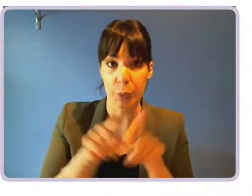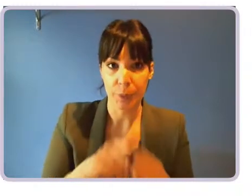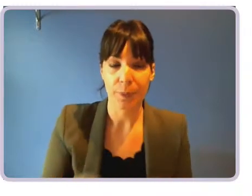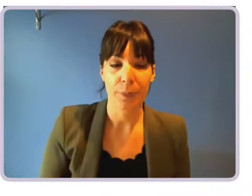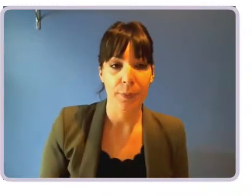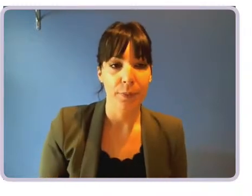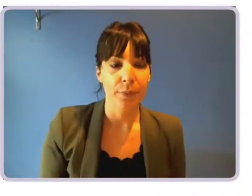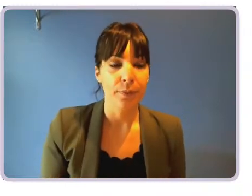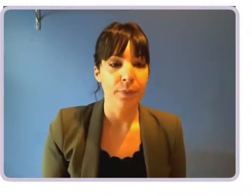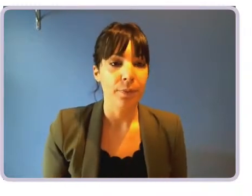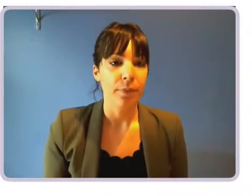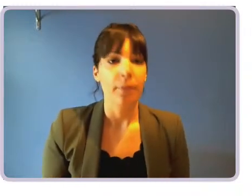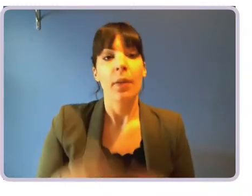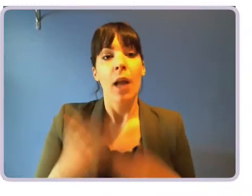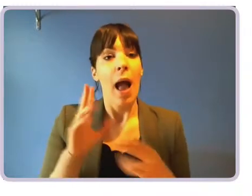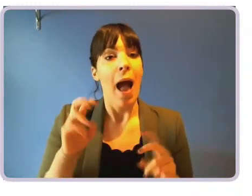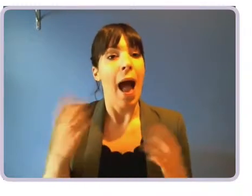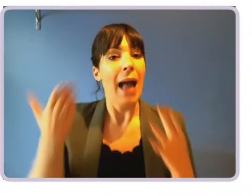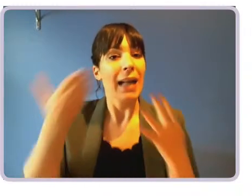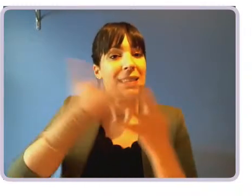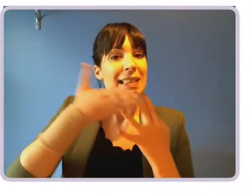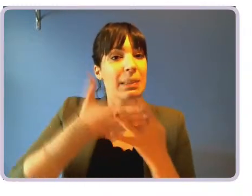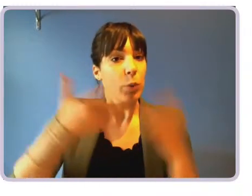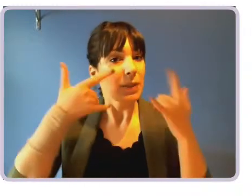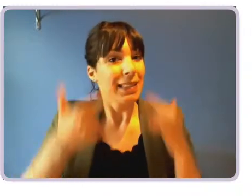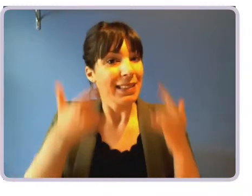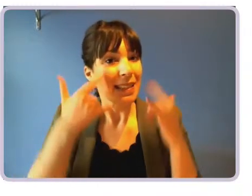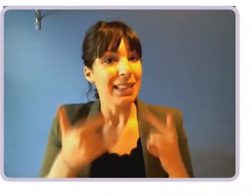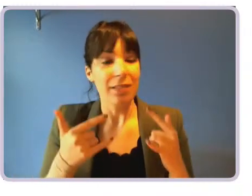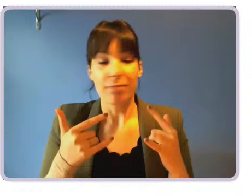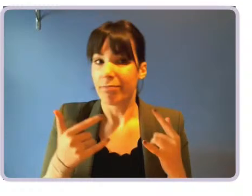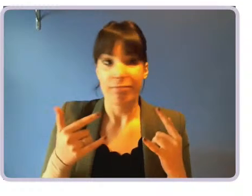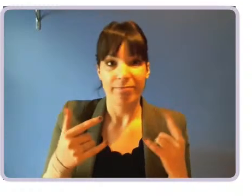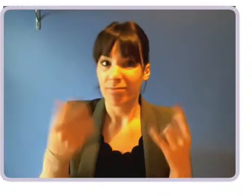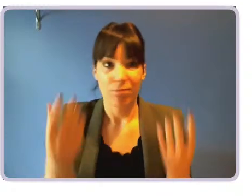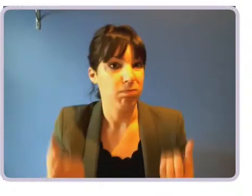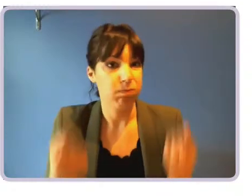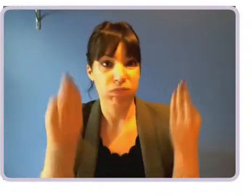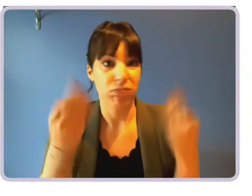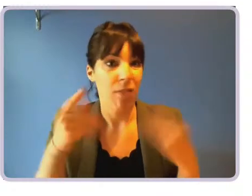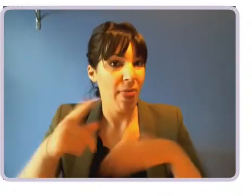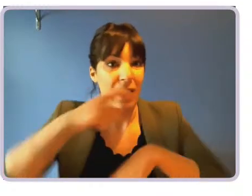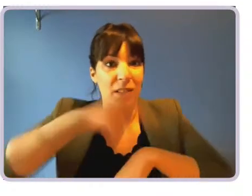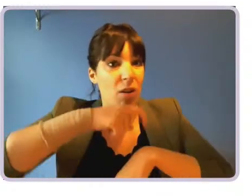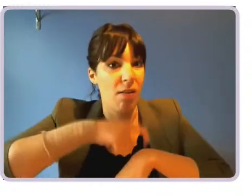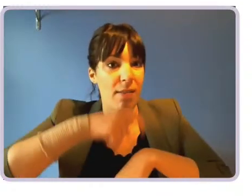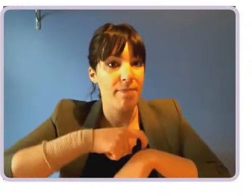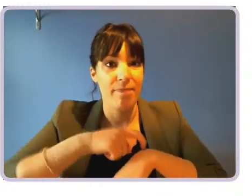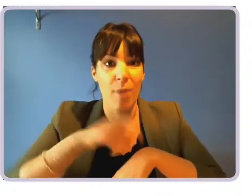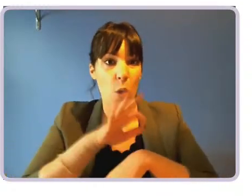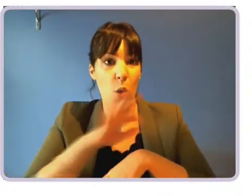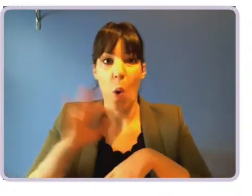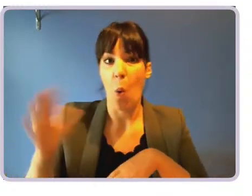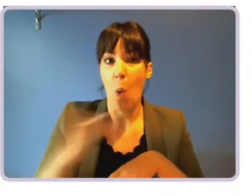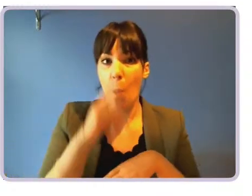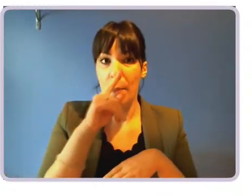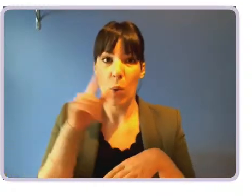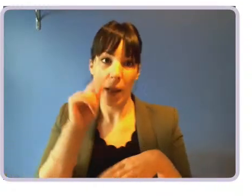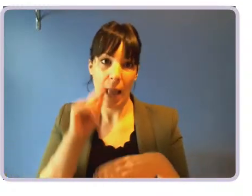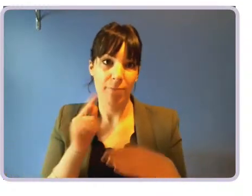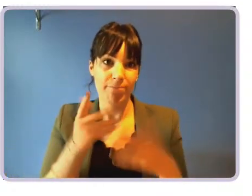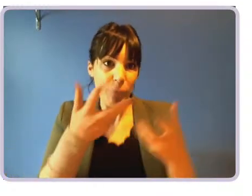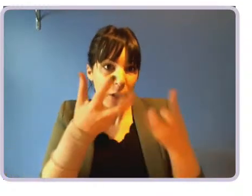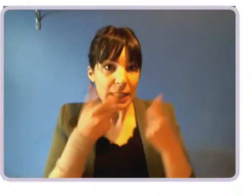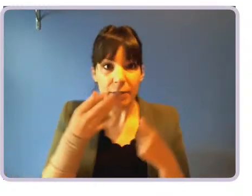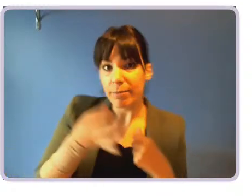accessible testing. We still didn't have accessible testing at that stage. And also thinking about the risks of people